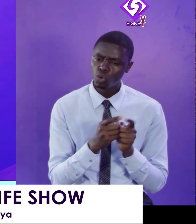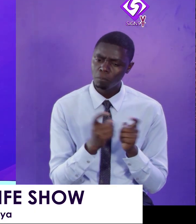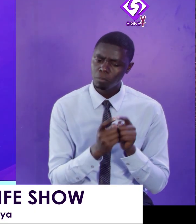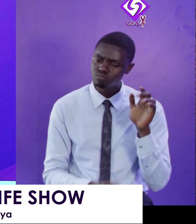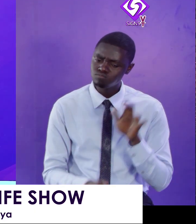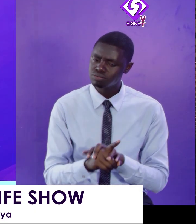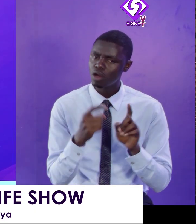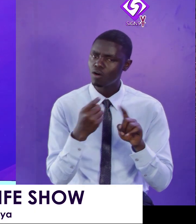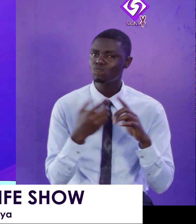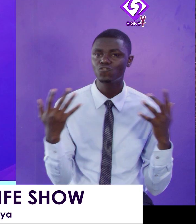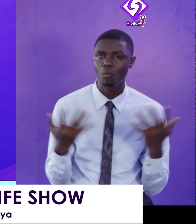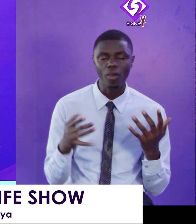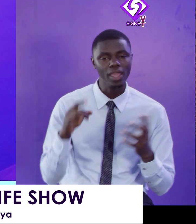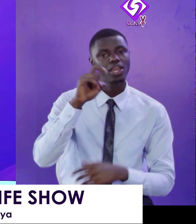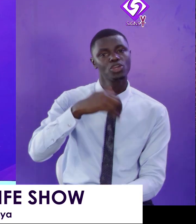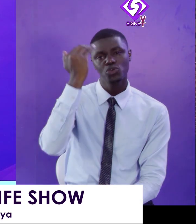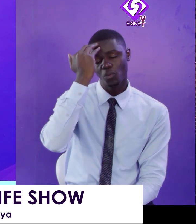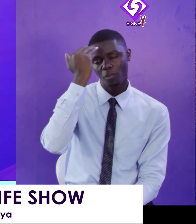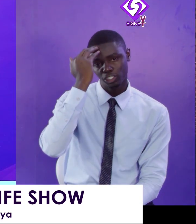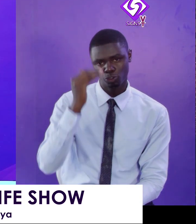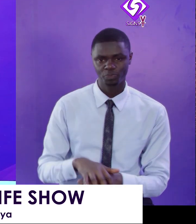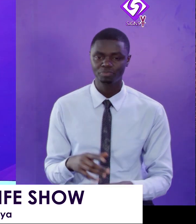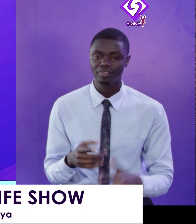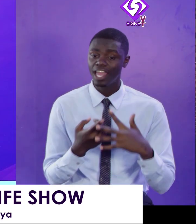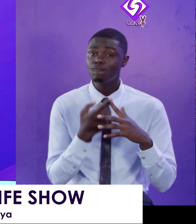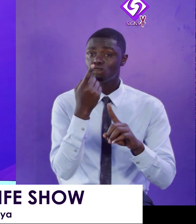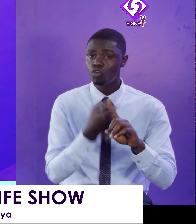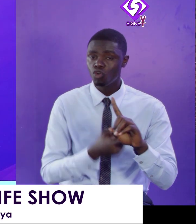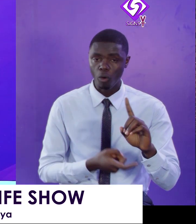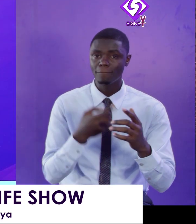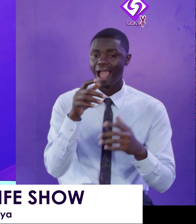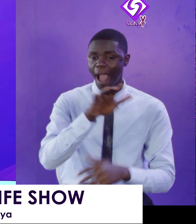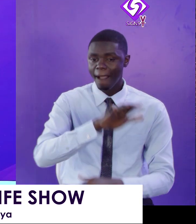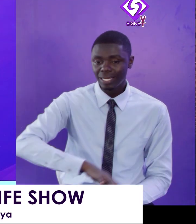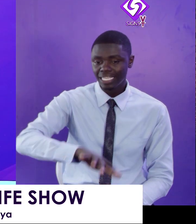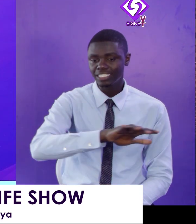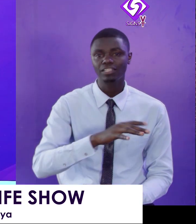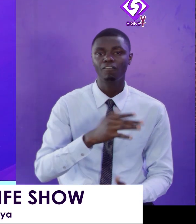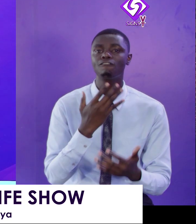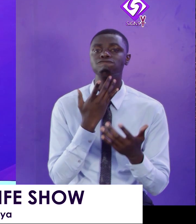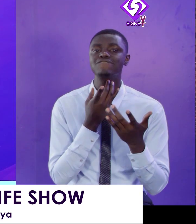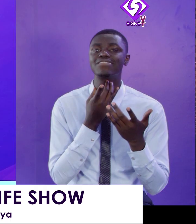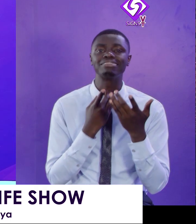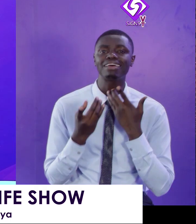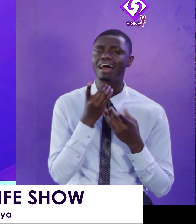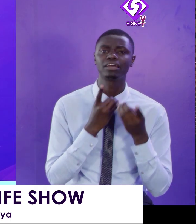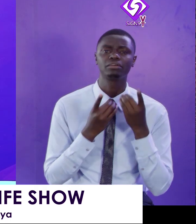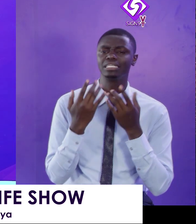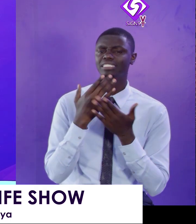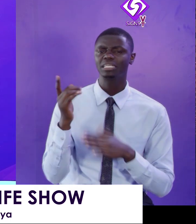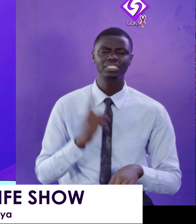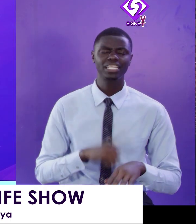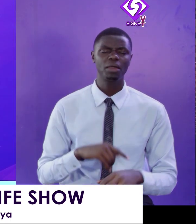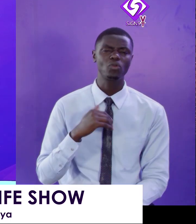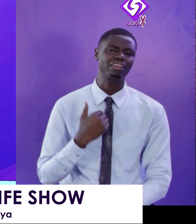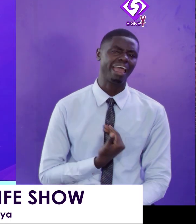from? And it starts from that place of desire. Sometimes you're so tired of being